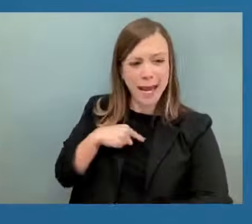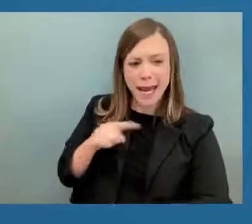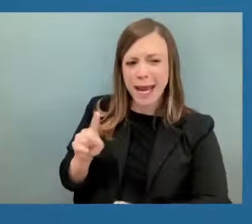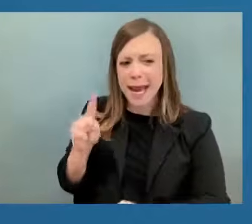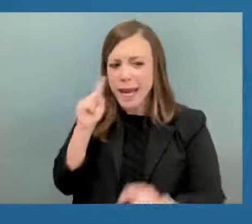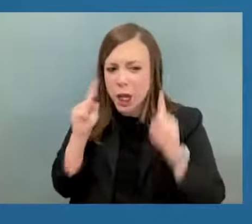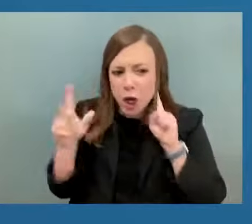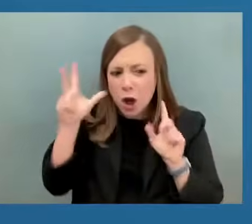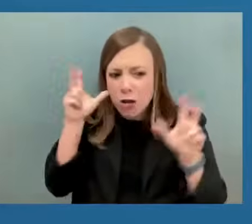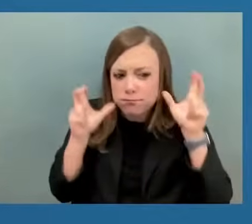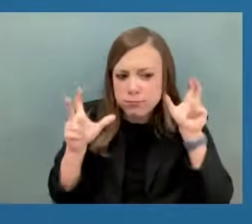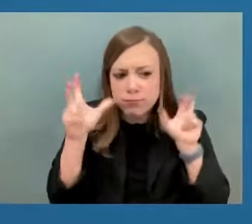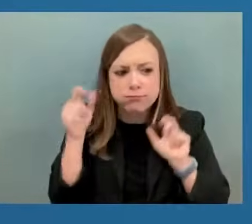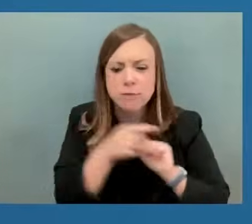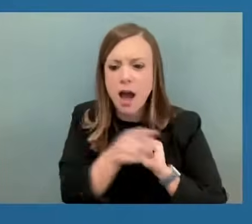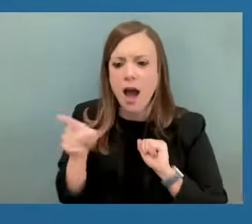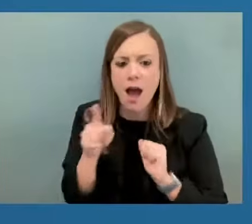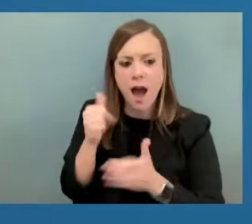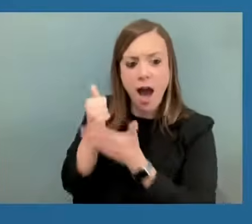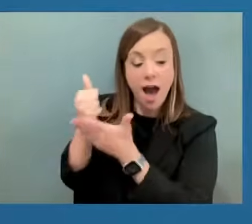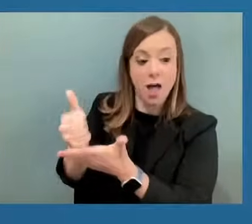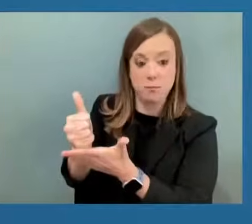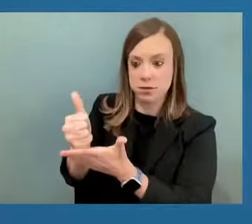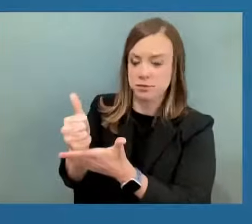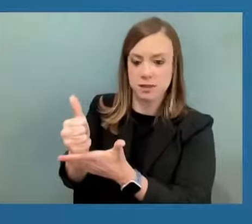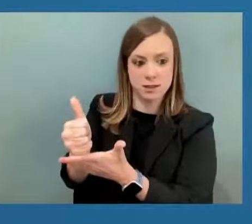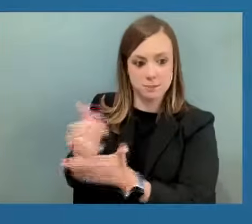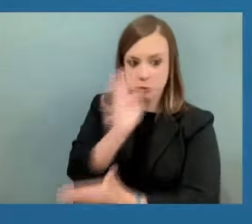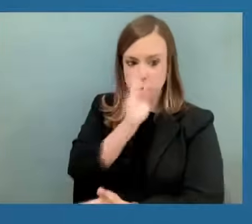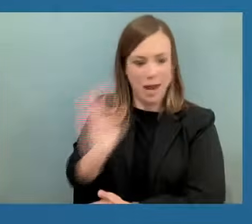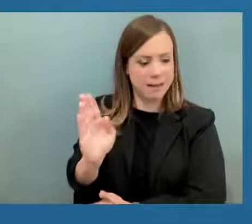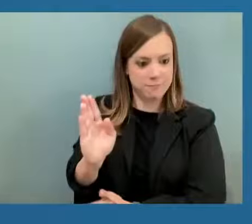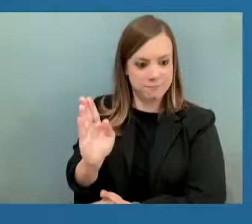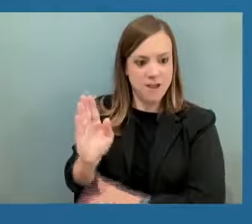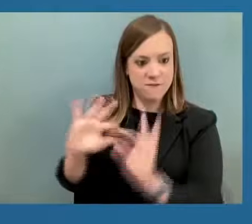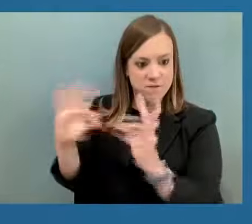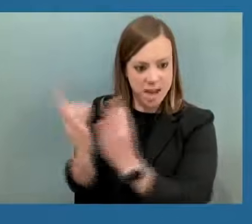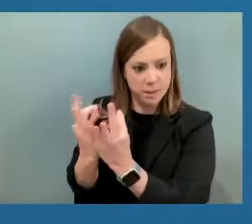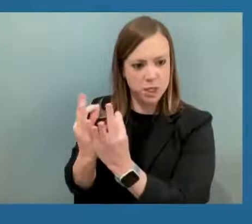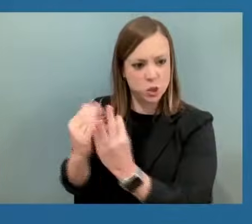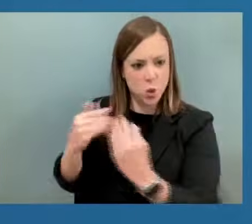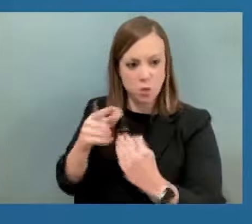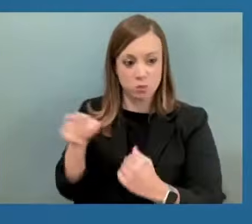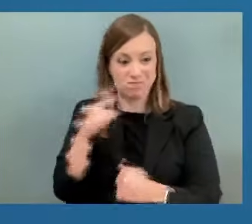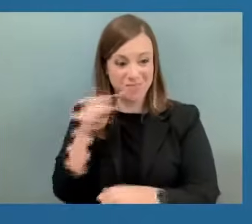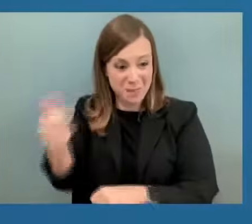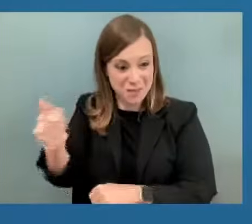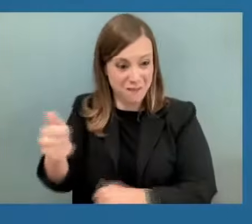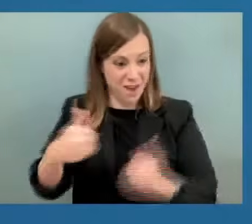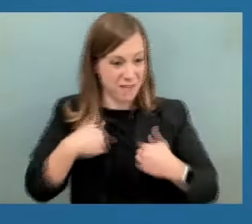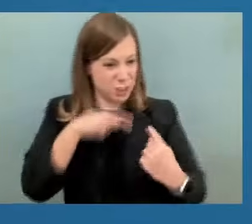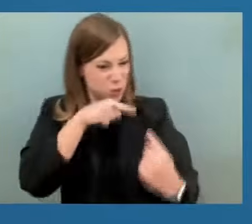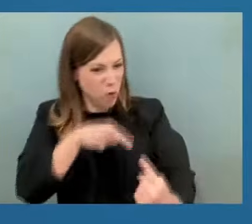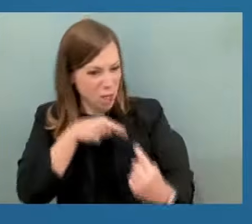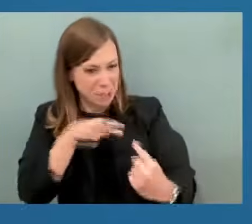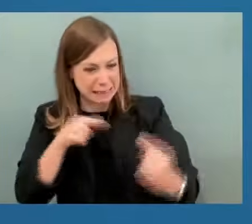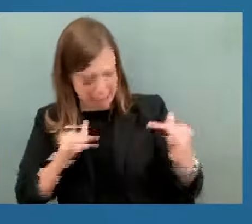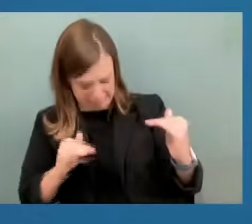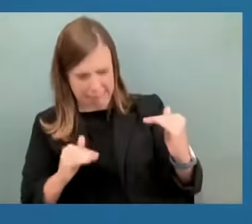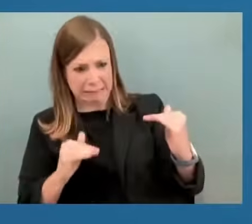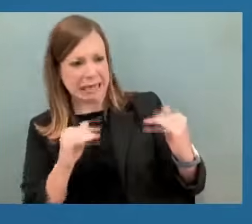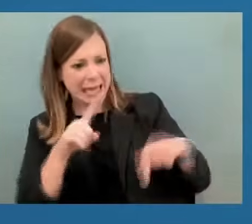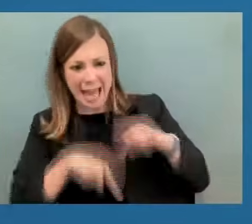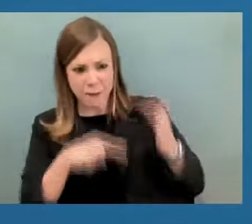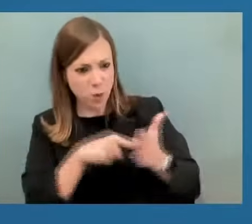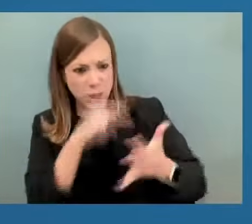help firsthand those families that are having these struggles that we're talking about. And so often, a key